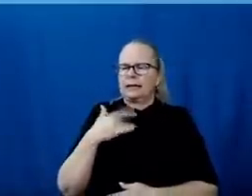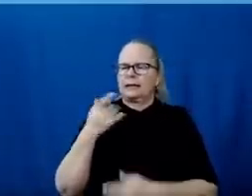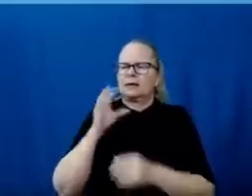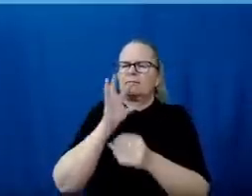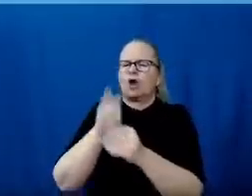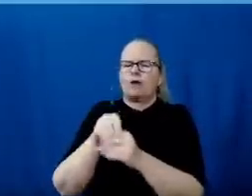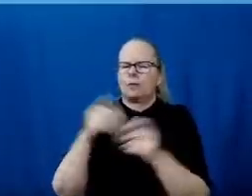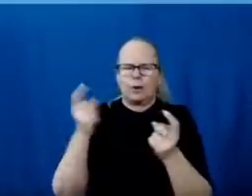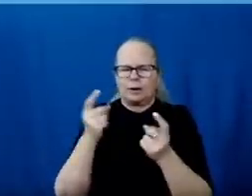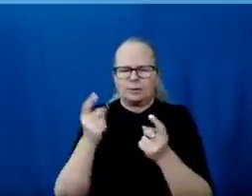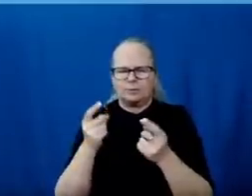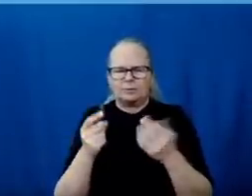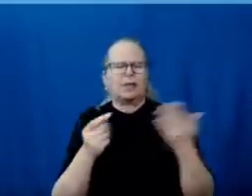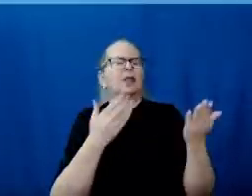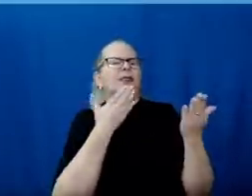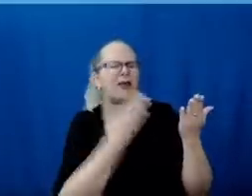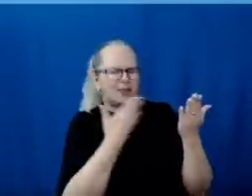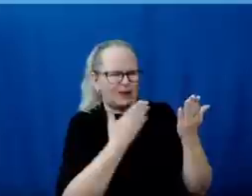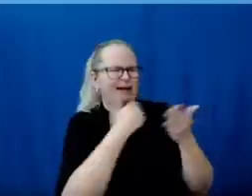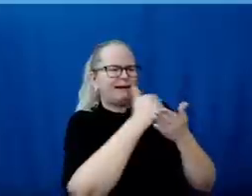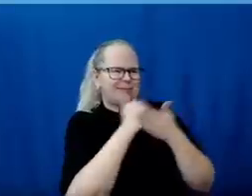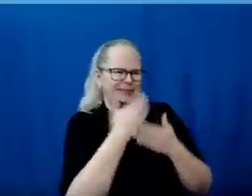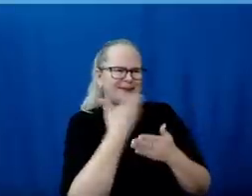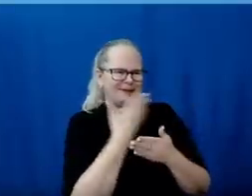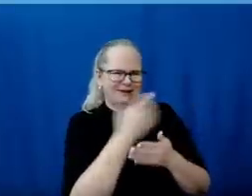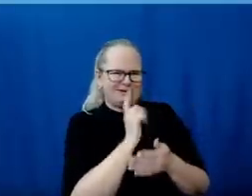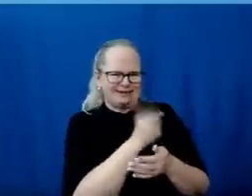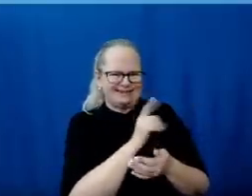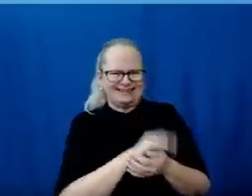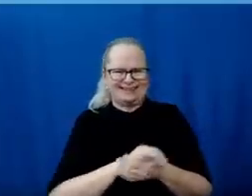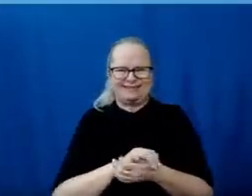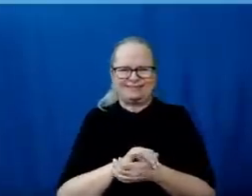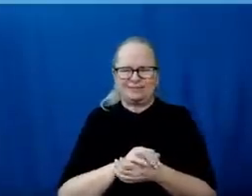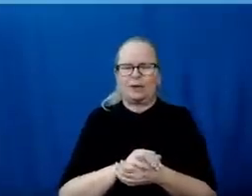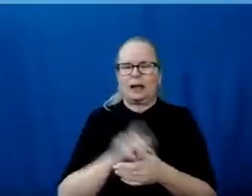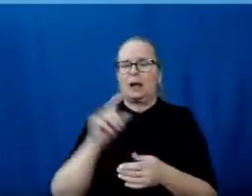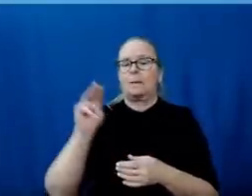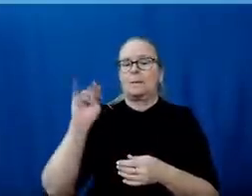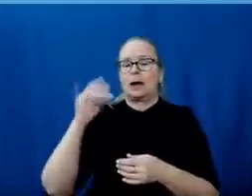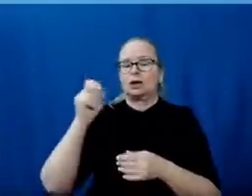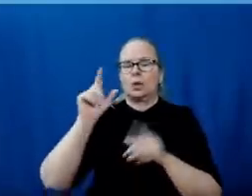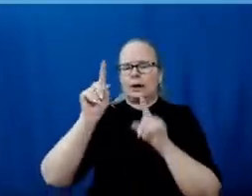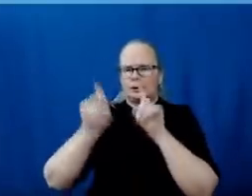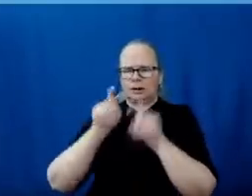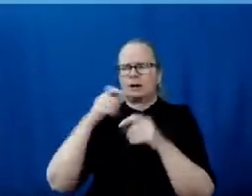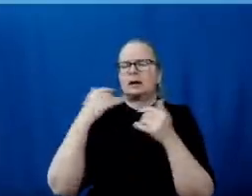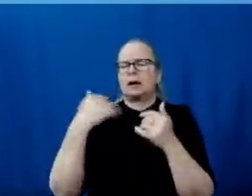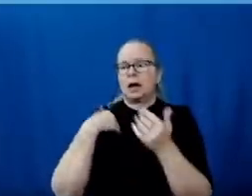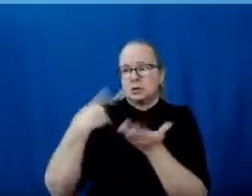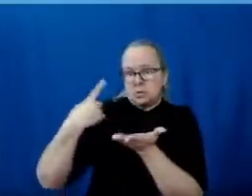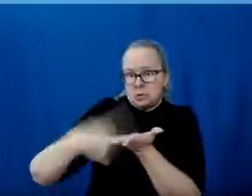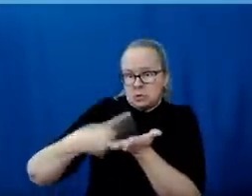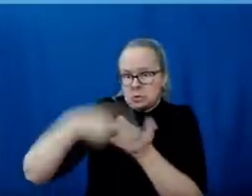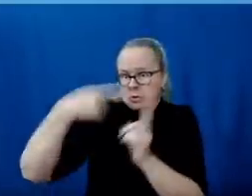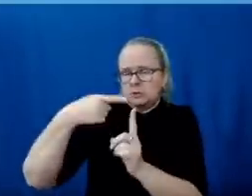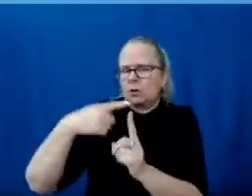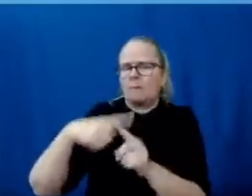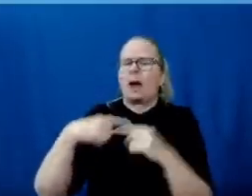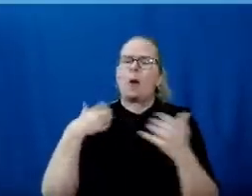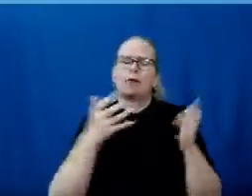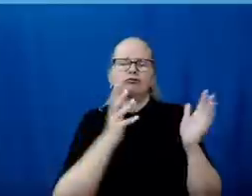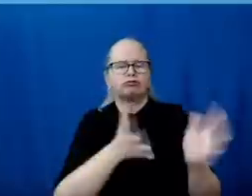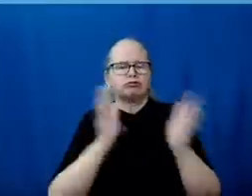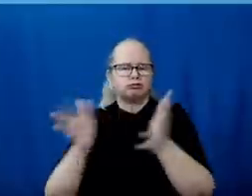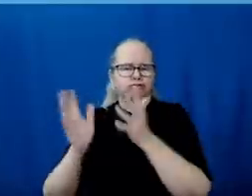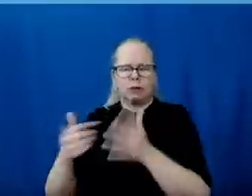when I feel I need to. I would love that. Yeah. Thank you so very much. As always, we will aim to keep this discussion conversational and try to tackle